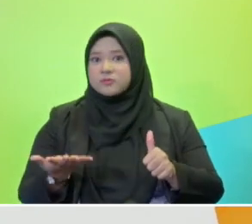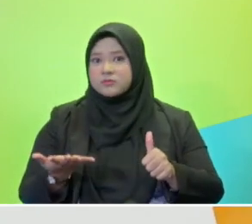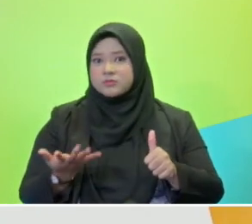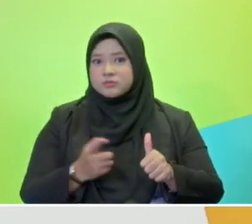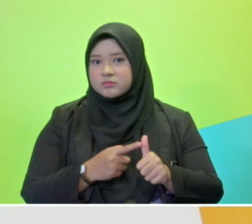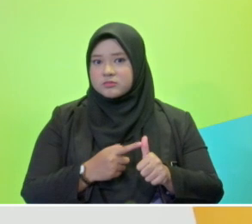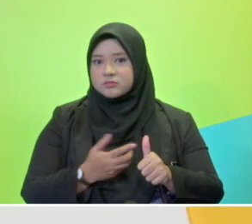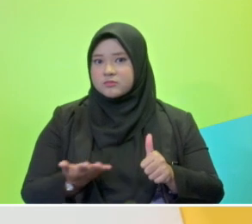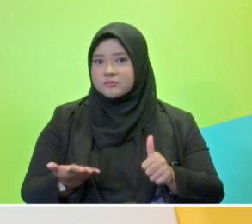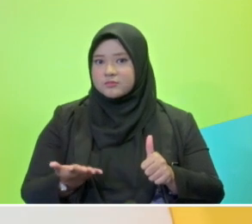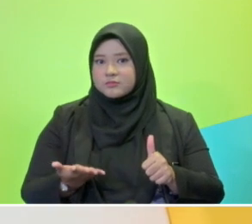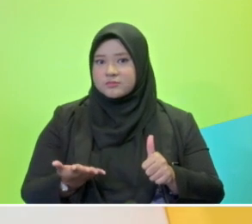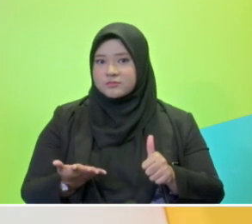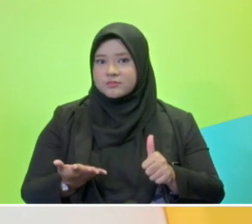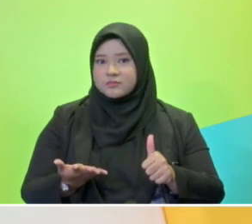Mm-hmm.